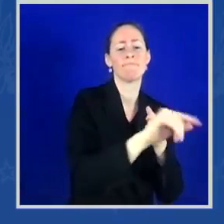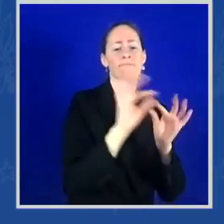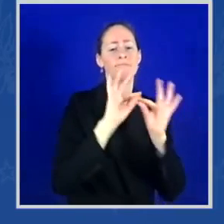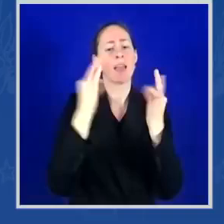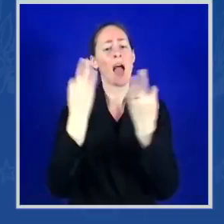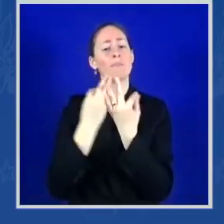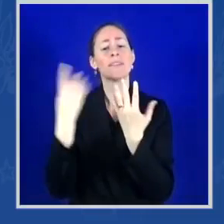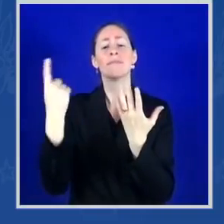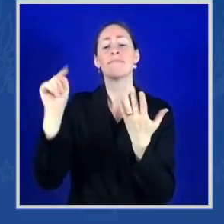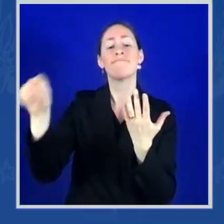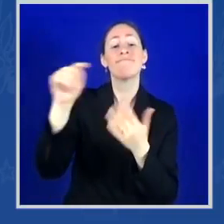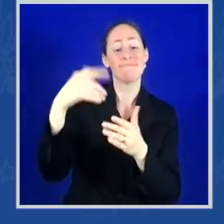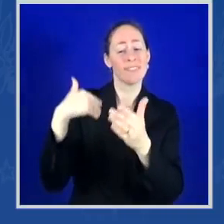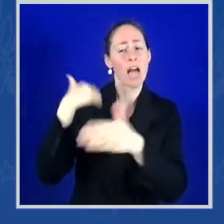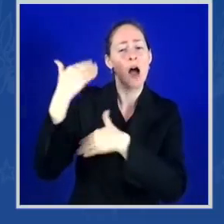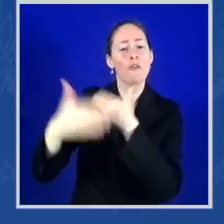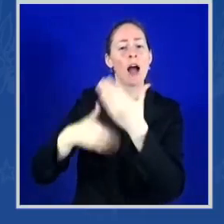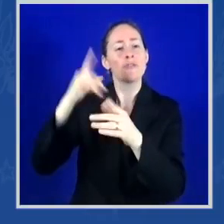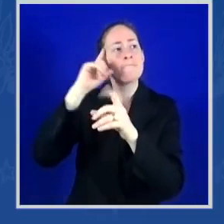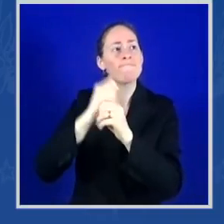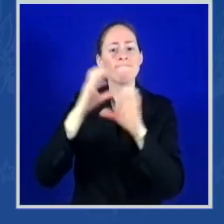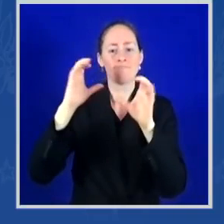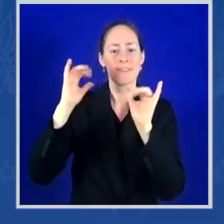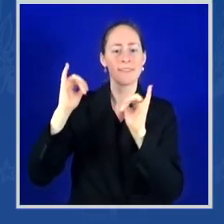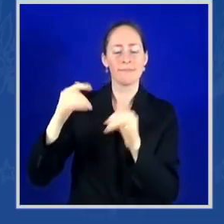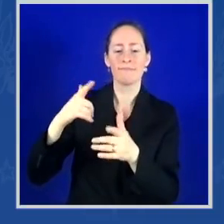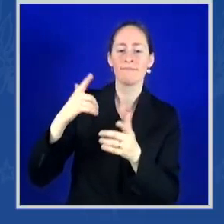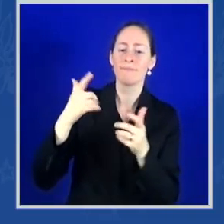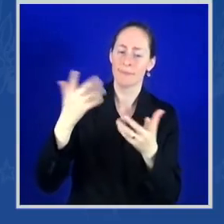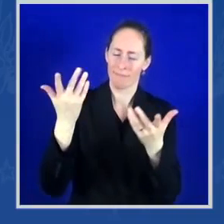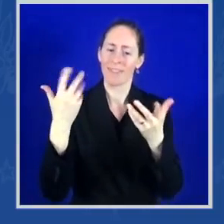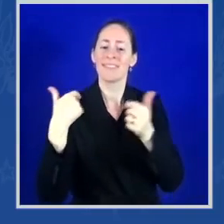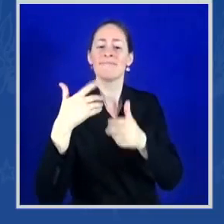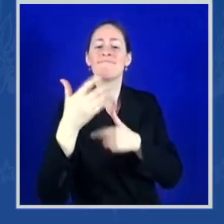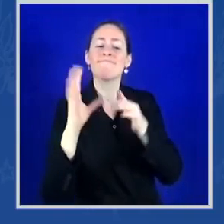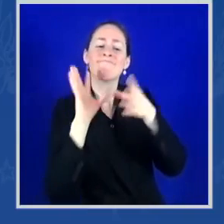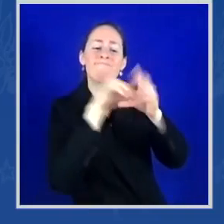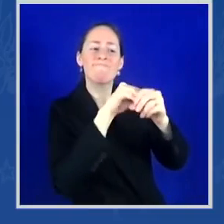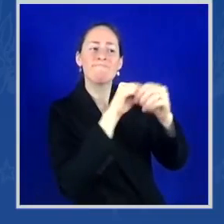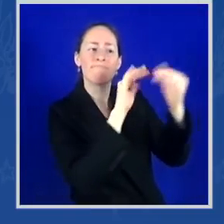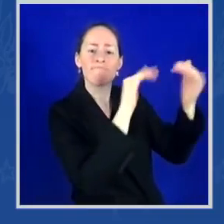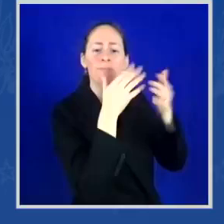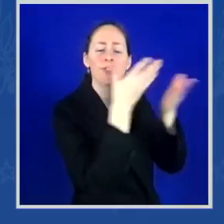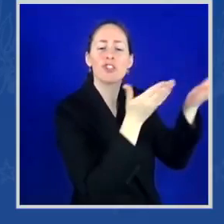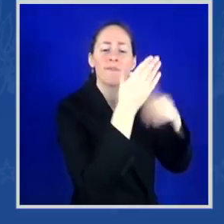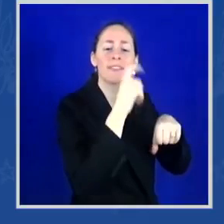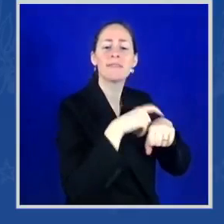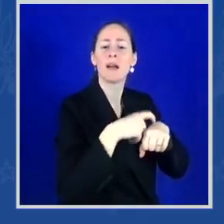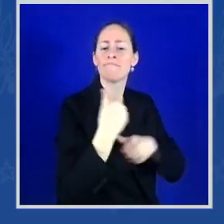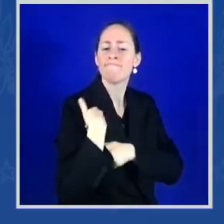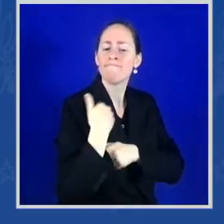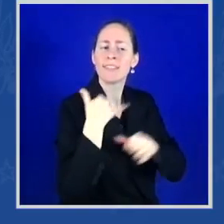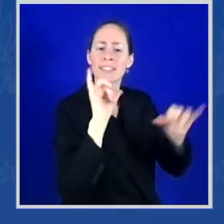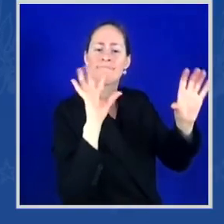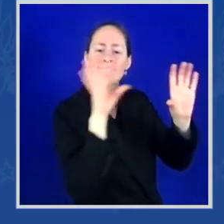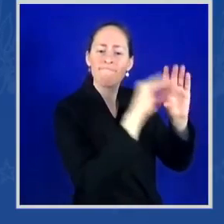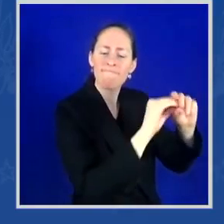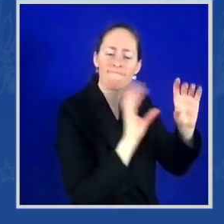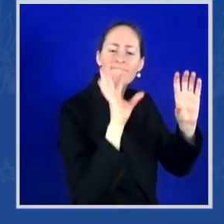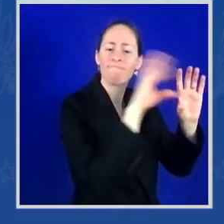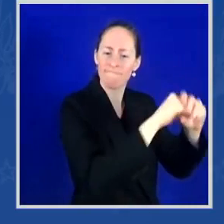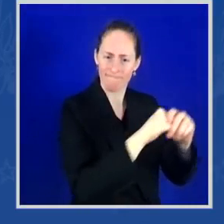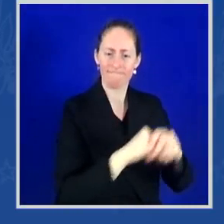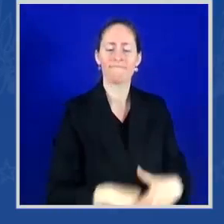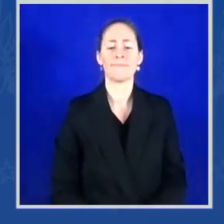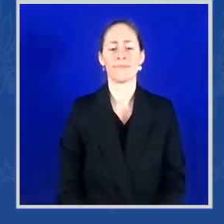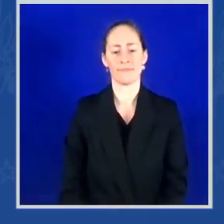defend. Every day since I was Vice President, I've carried with me a card with the exact number of troops killed in